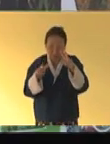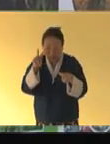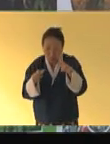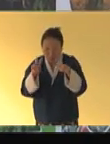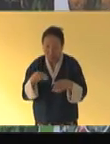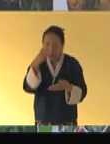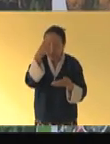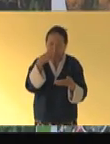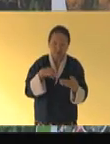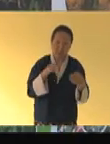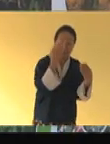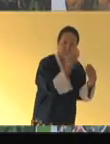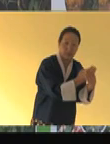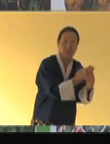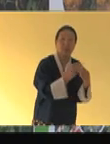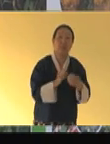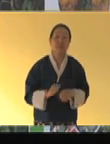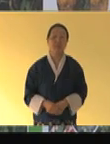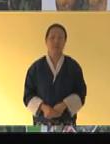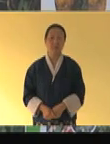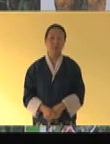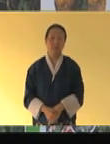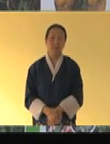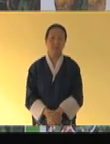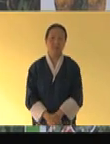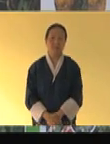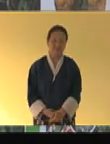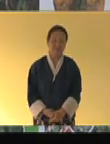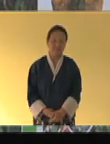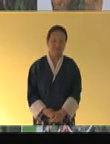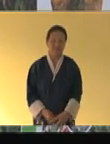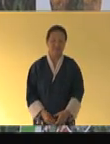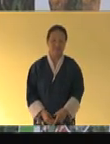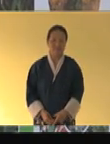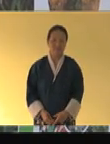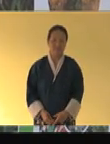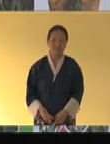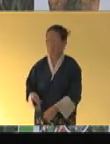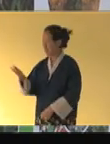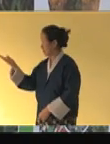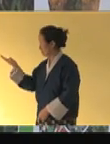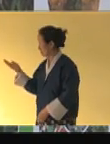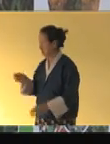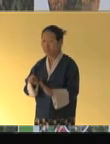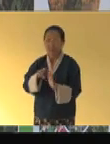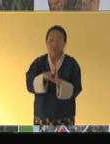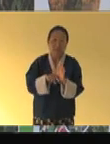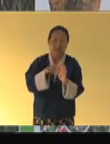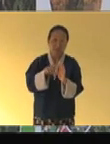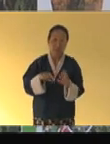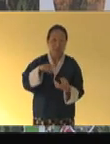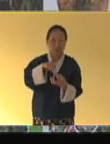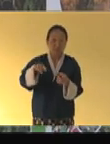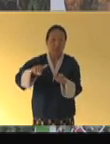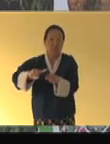to the science, and then we name accordingly to the scientific nomenclatures. And coming to the posters here, we have